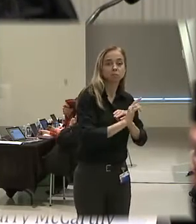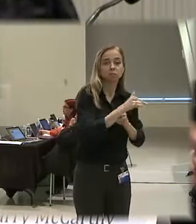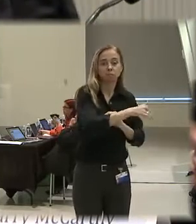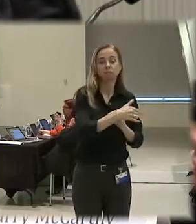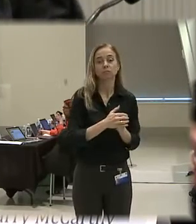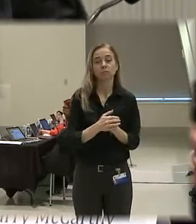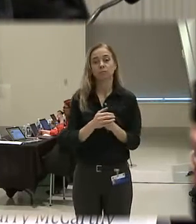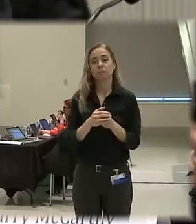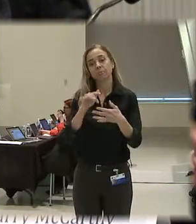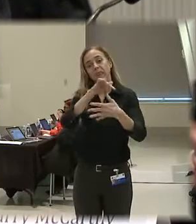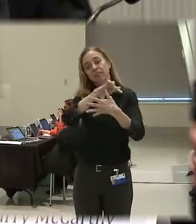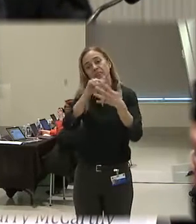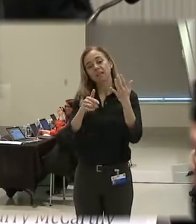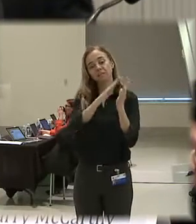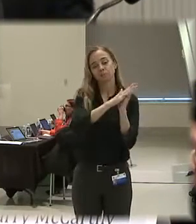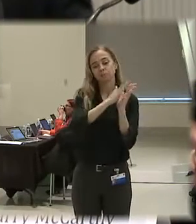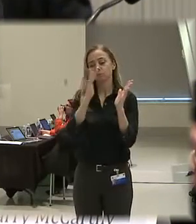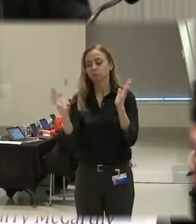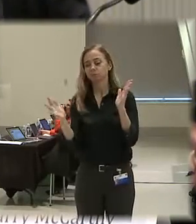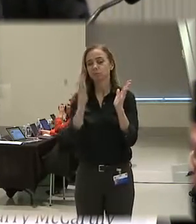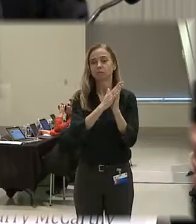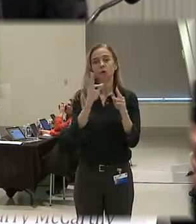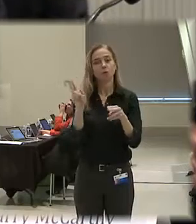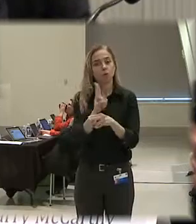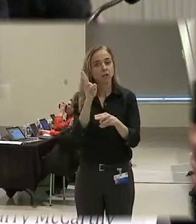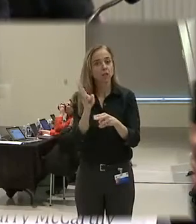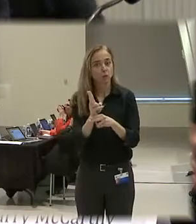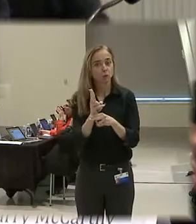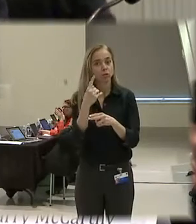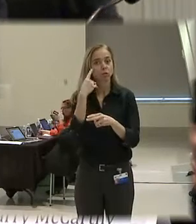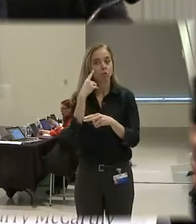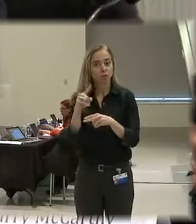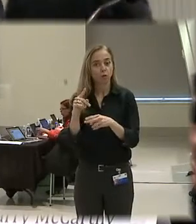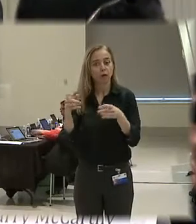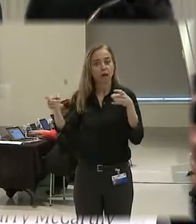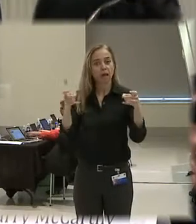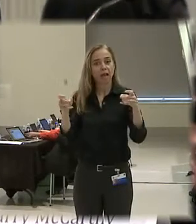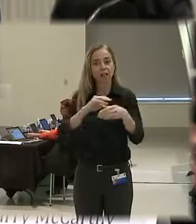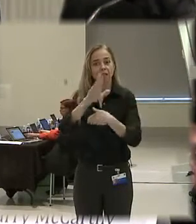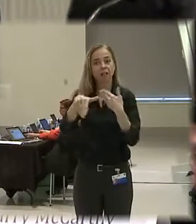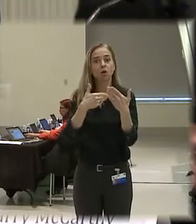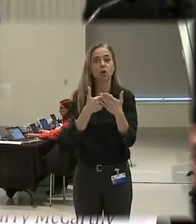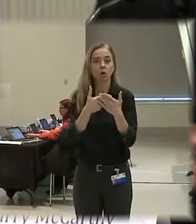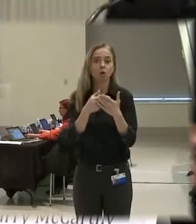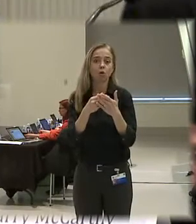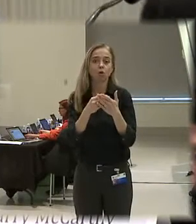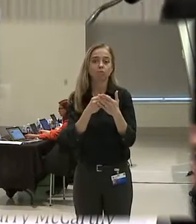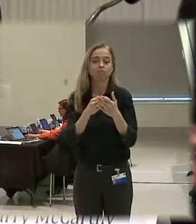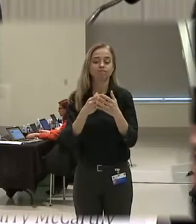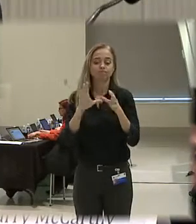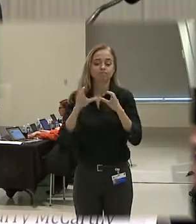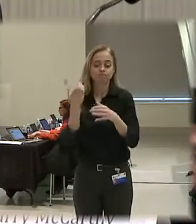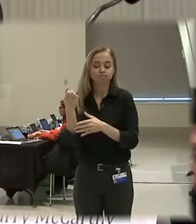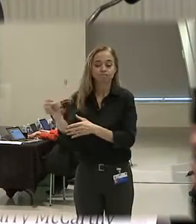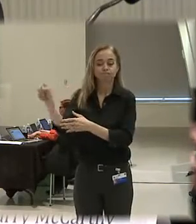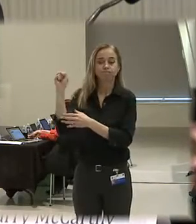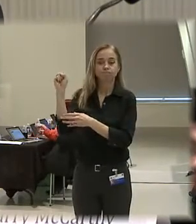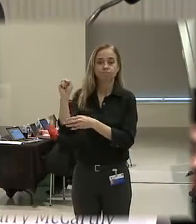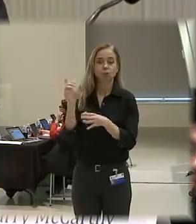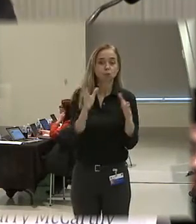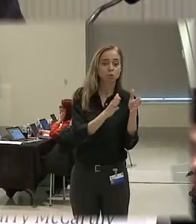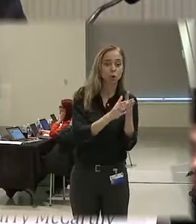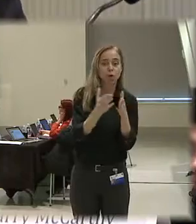is the continuum that we use within the Charlotte-Mecklenburg Police Department for handling all demonstrations, including mass